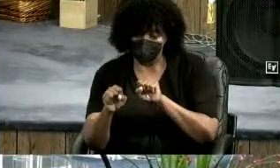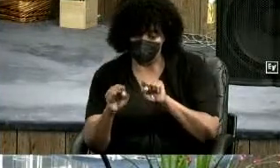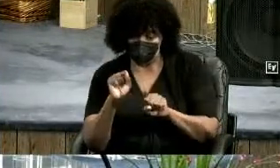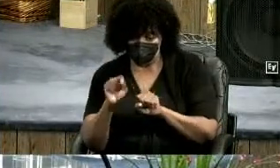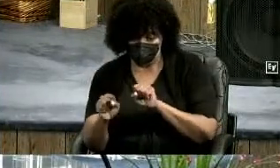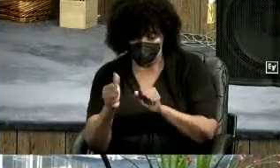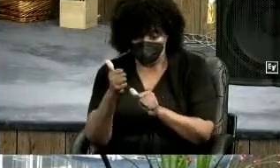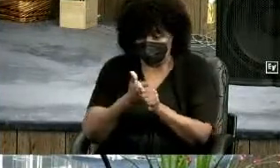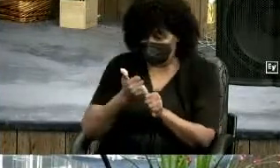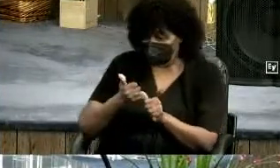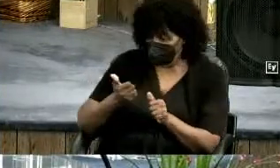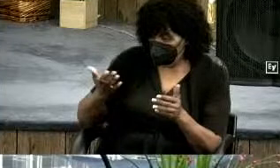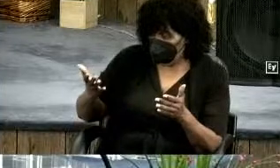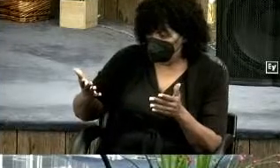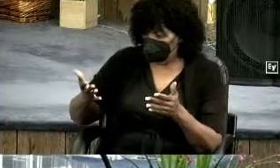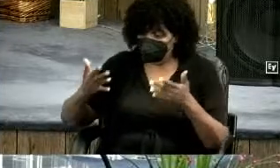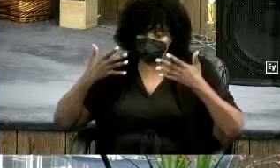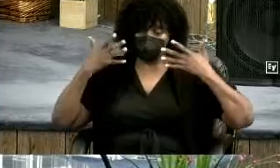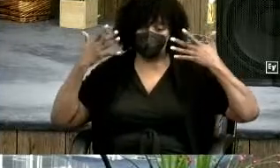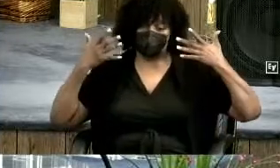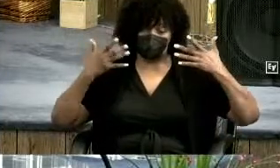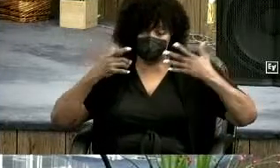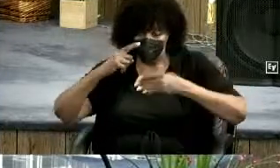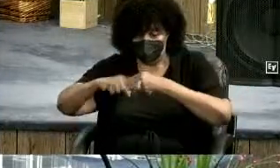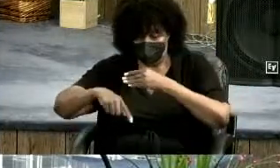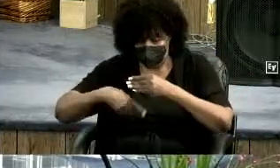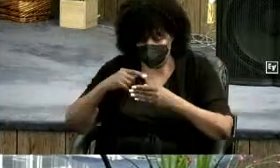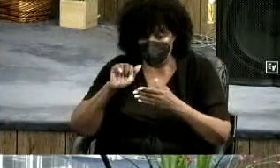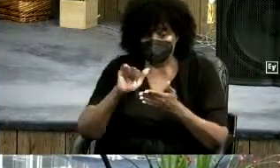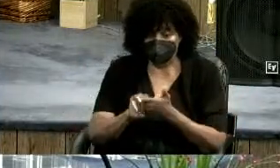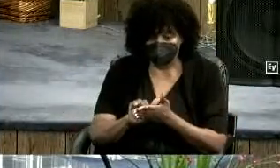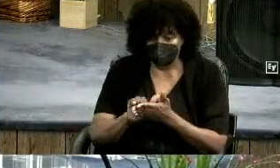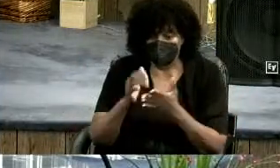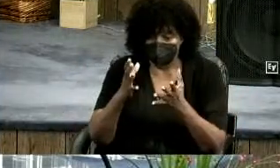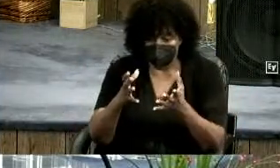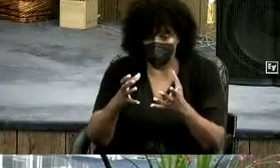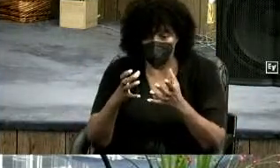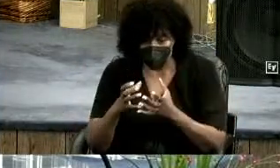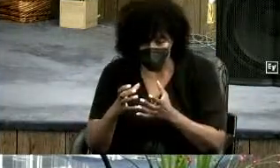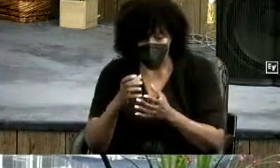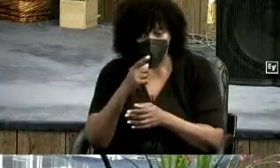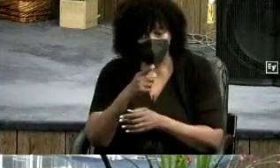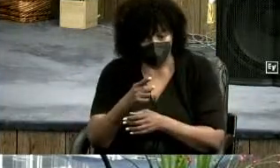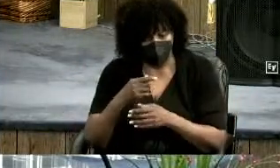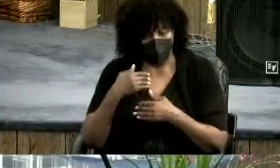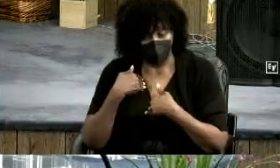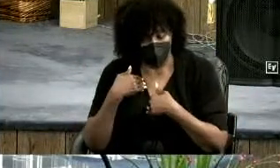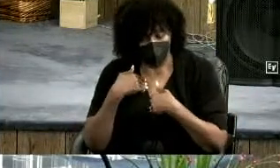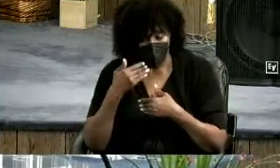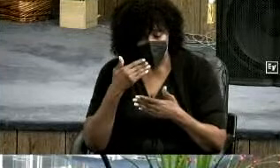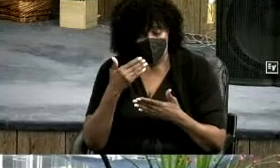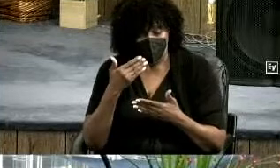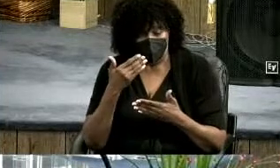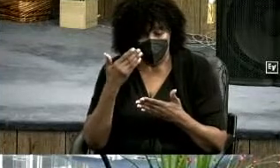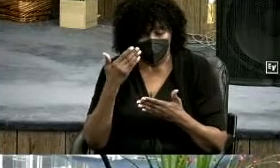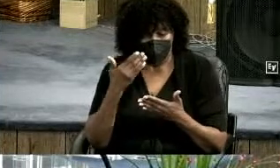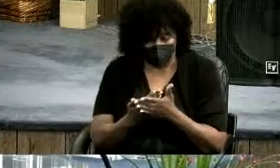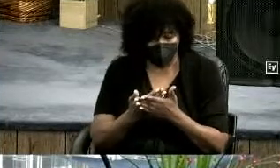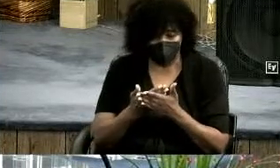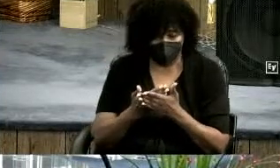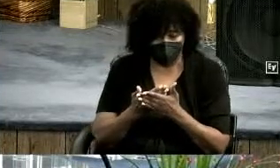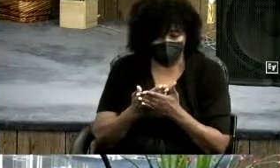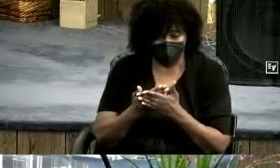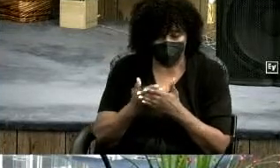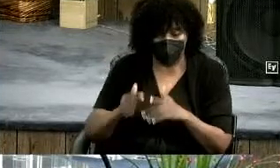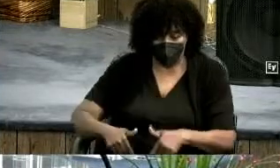Lord, everybody smiling in your face don't mean you well. Should I take it or not take it? Lord, are you giving this to me or